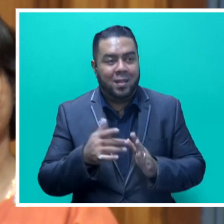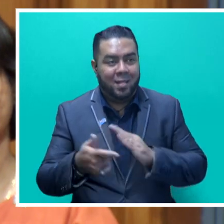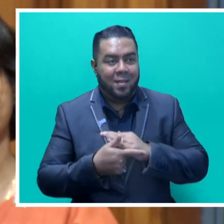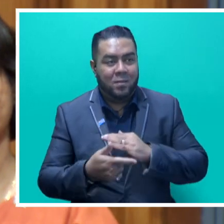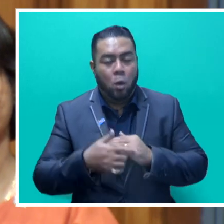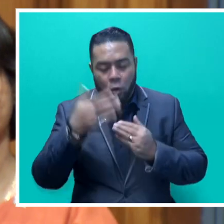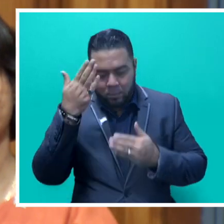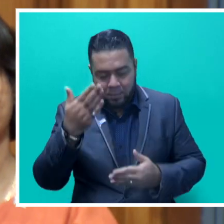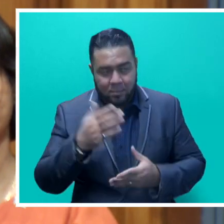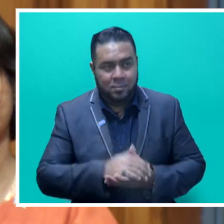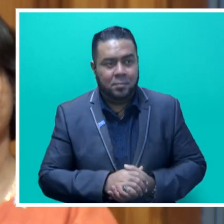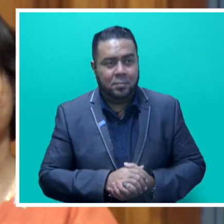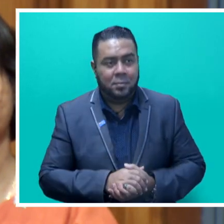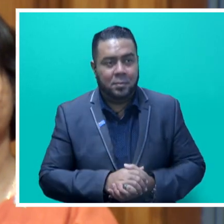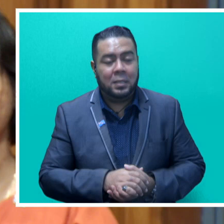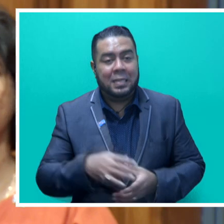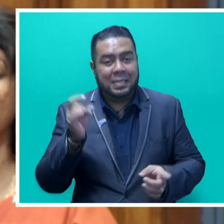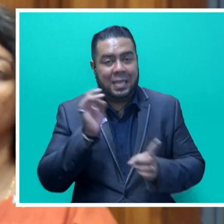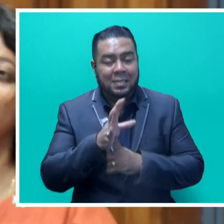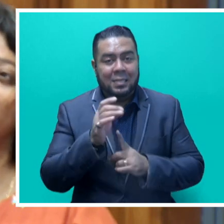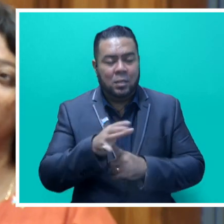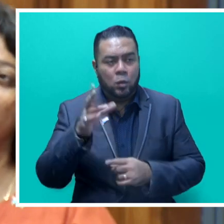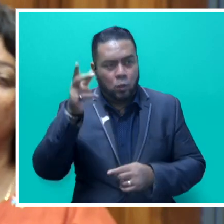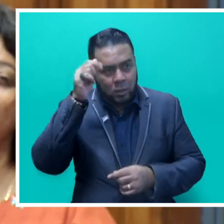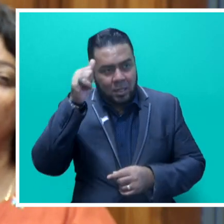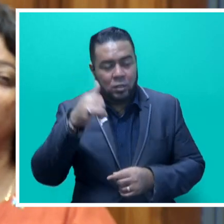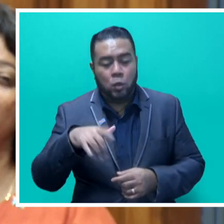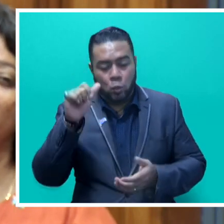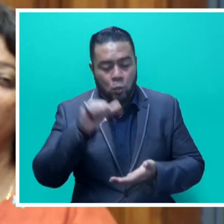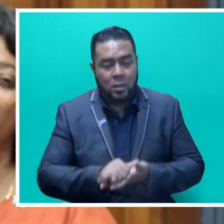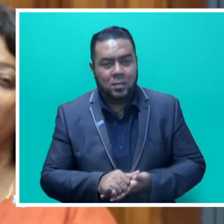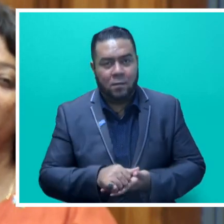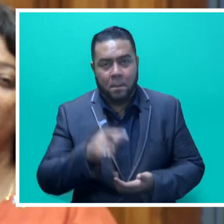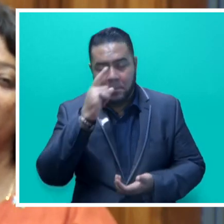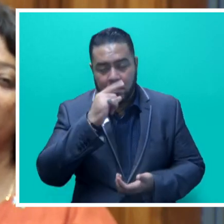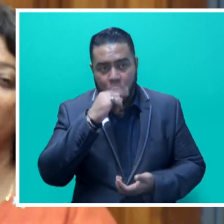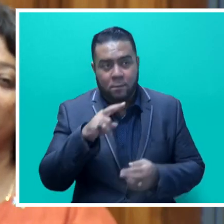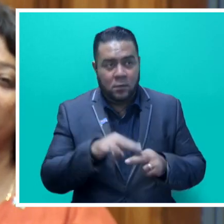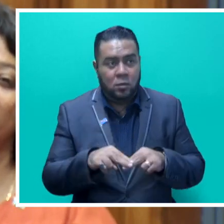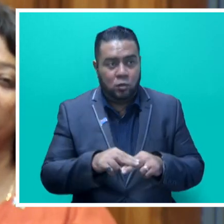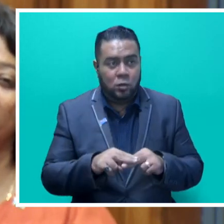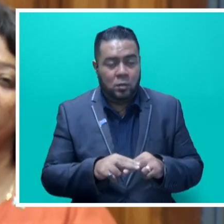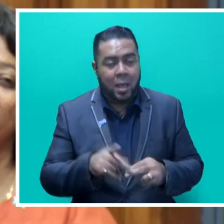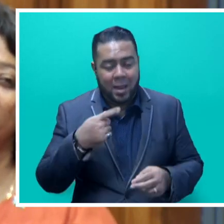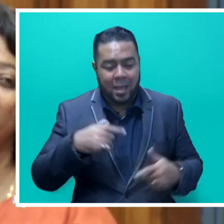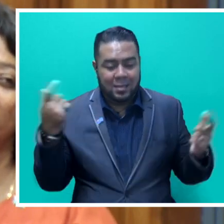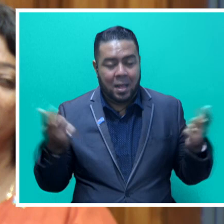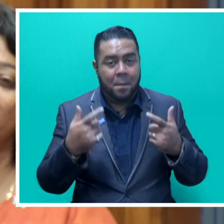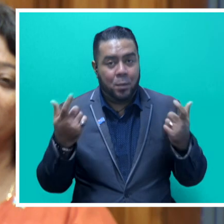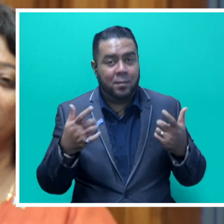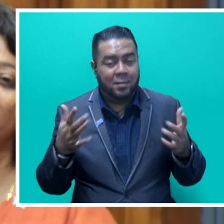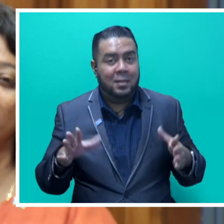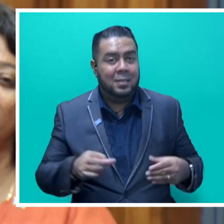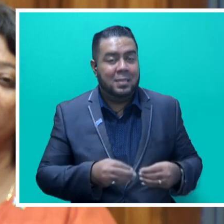Honorable Speaker, sir, His Excellency recognized the rights of the indigenous people of Fiji, and I celebrate the decision